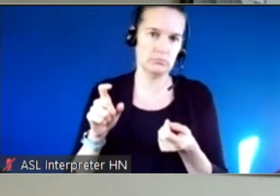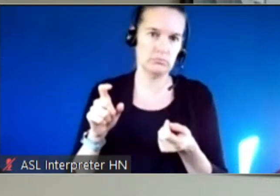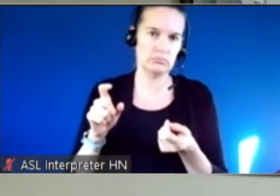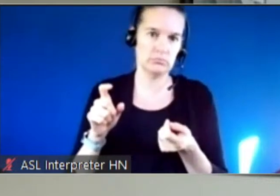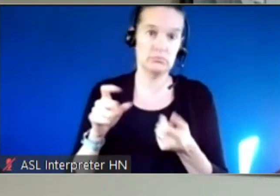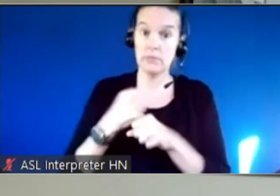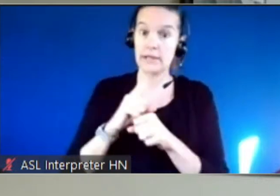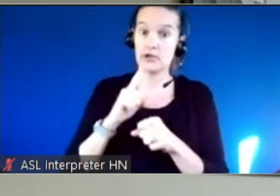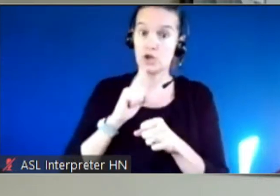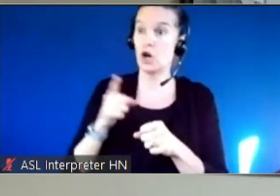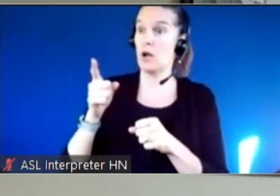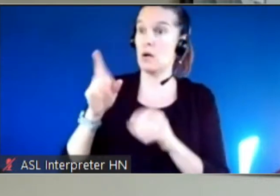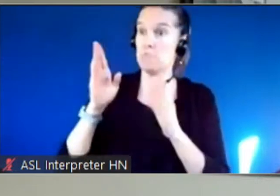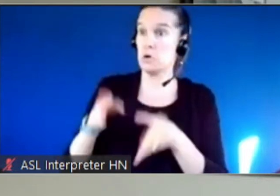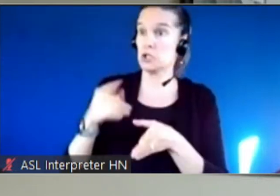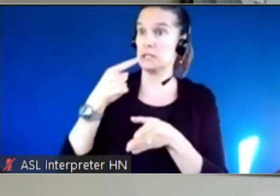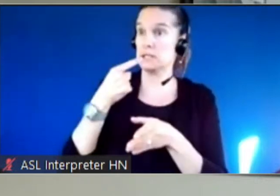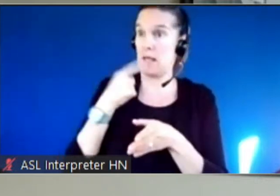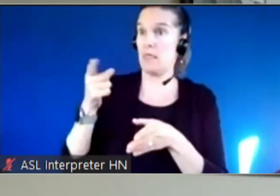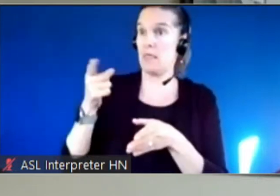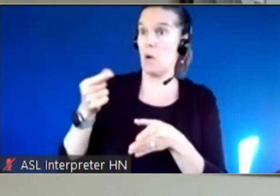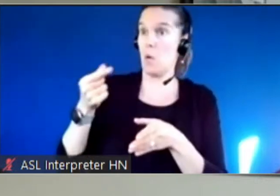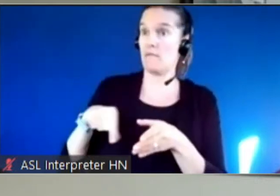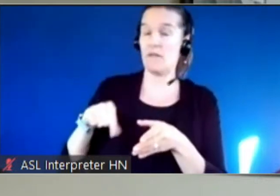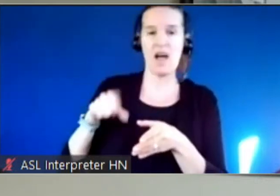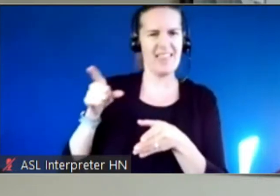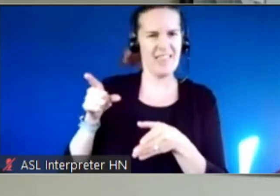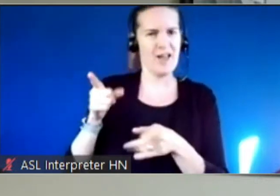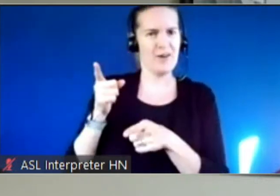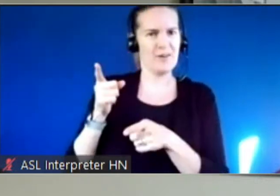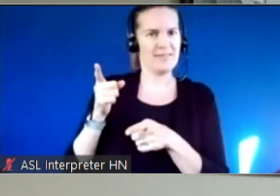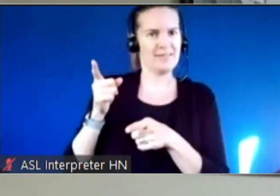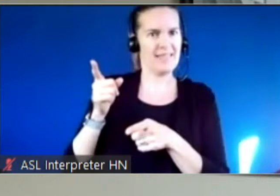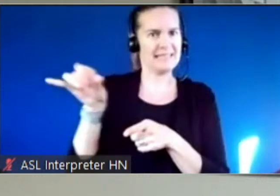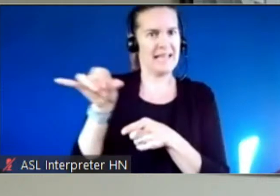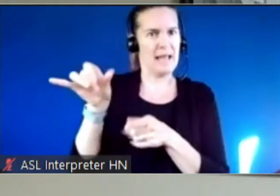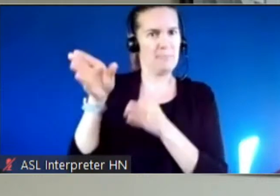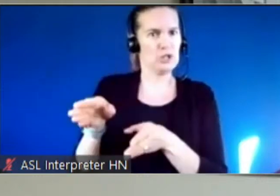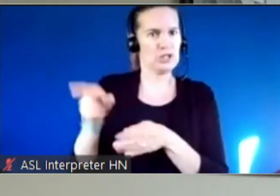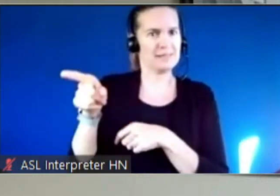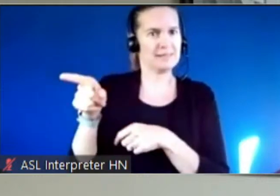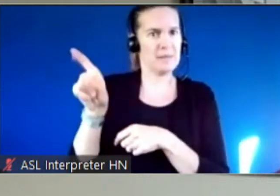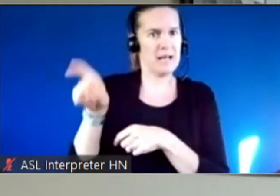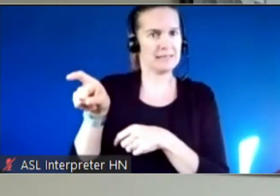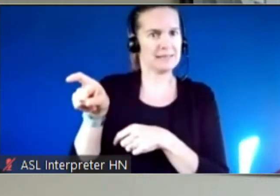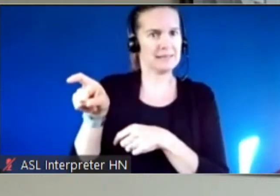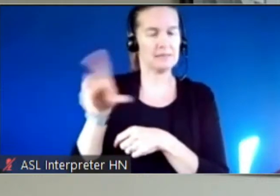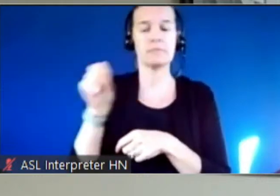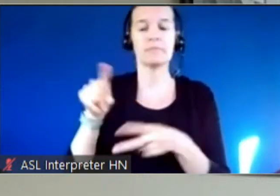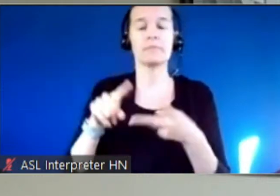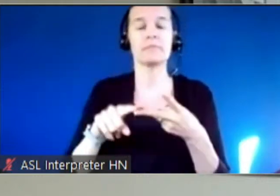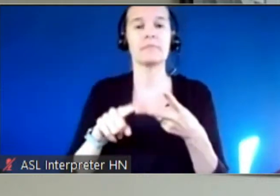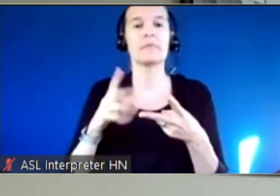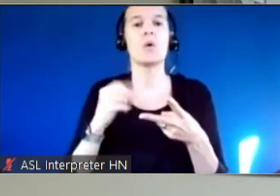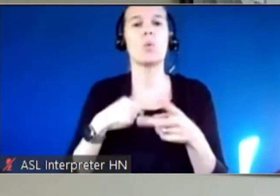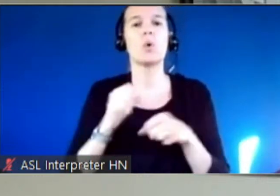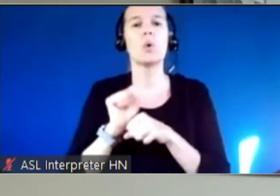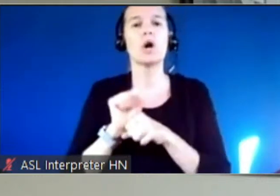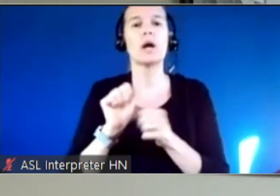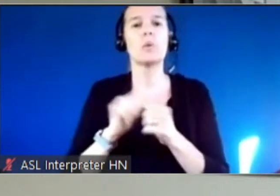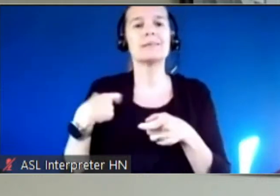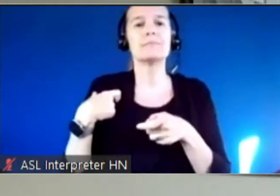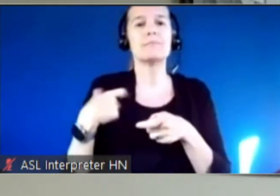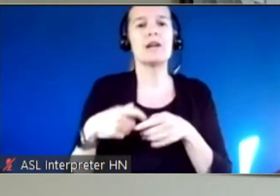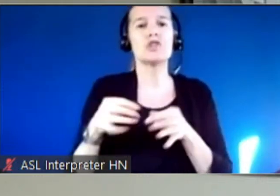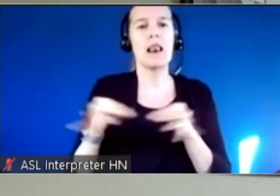they are, and that they qualify. Finally, we are working on, through the Spanish language radio that will be